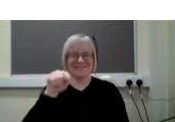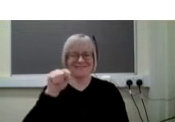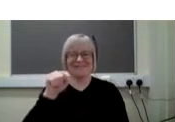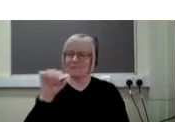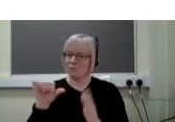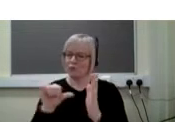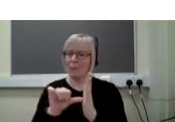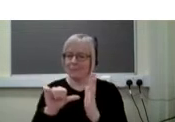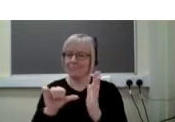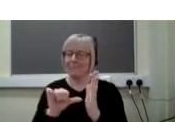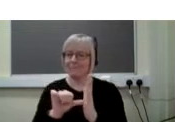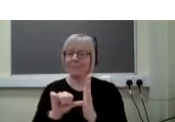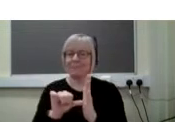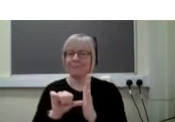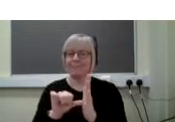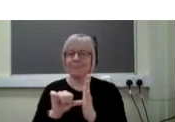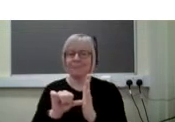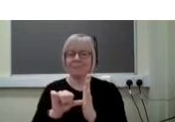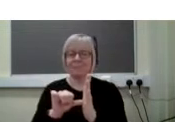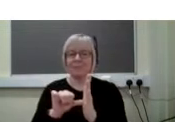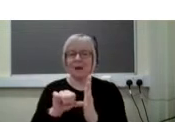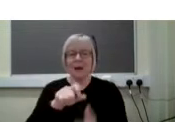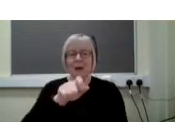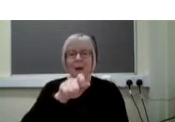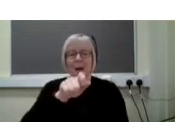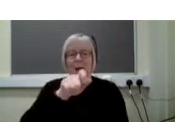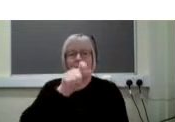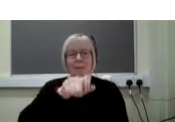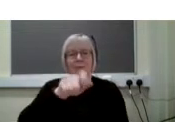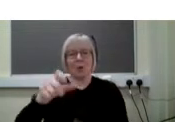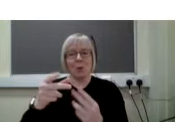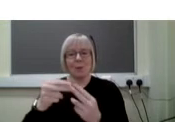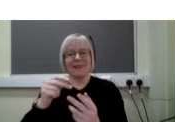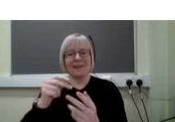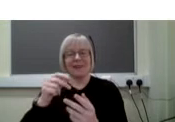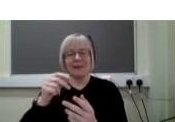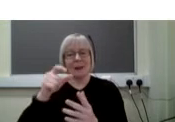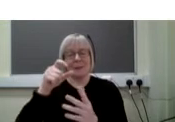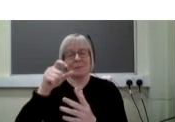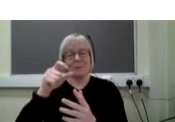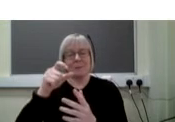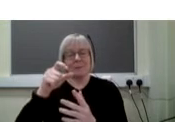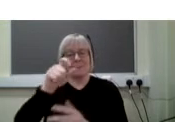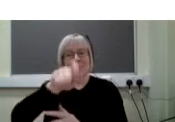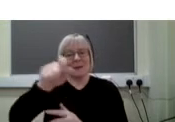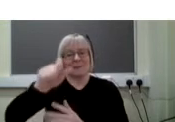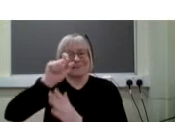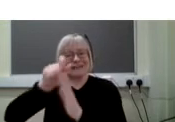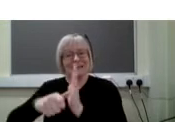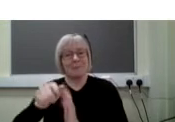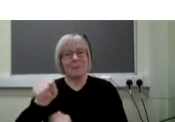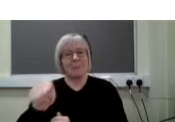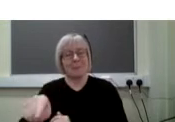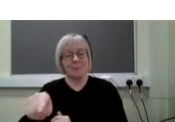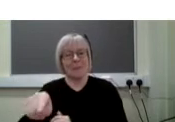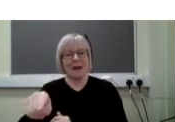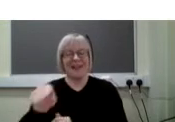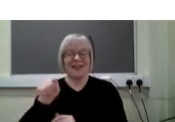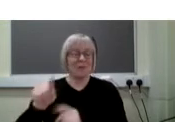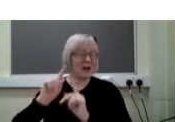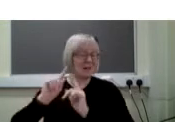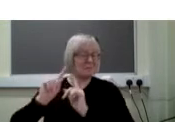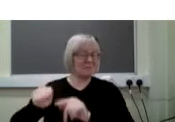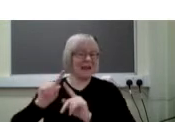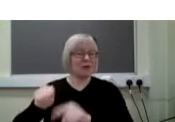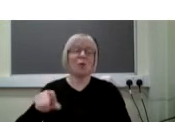to why people with disabilities were being overlooked in terms of there